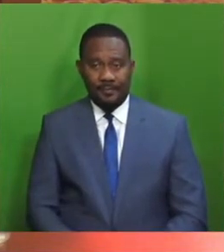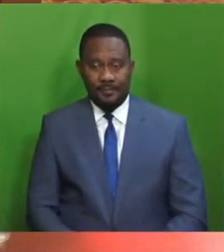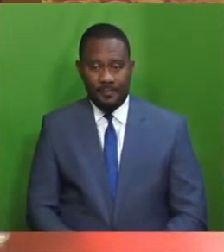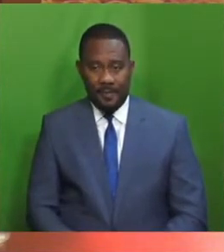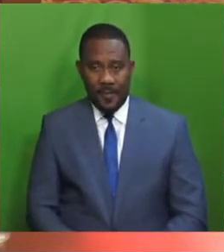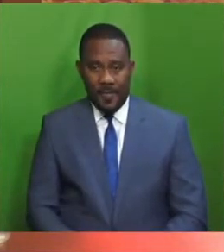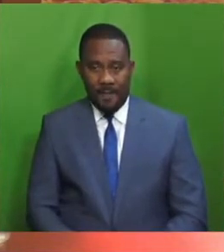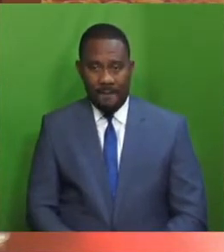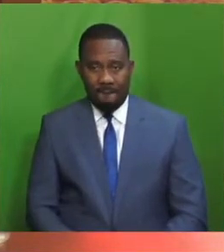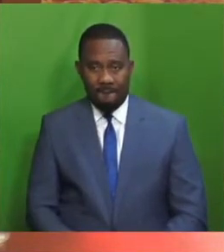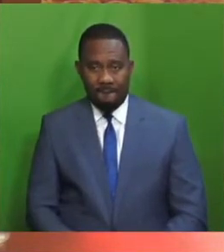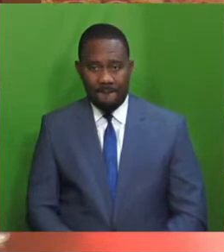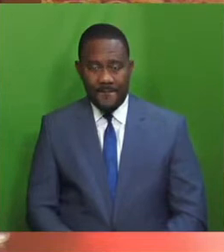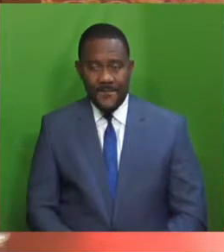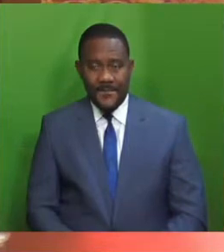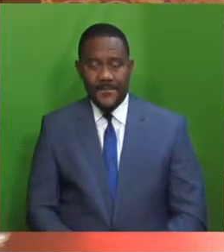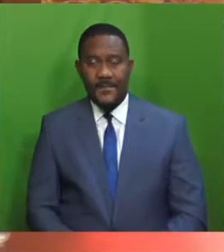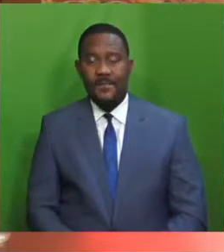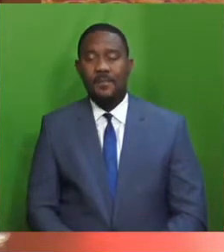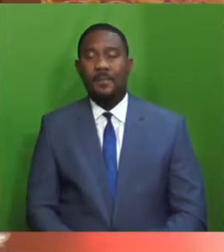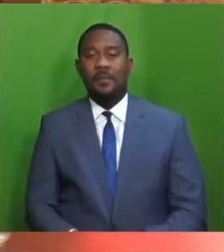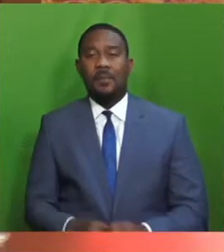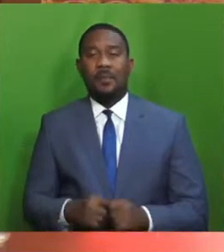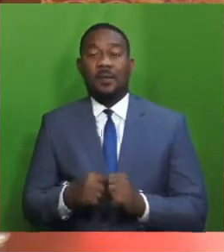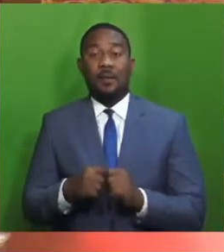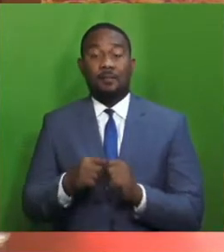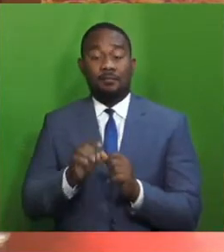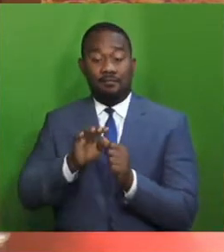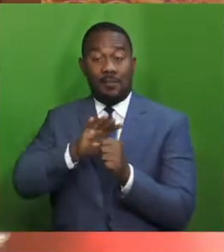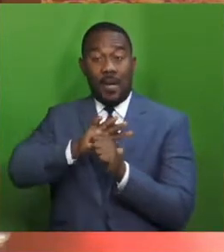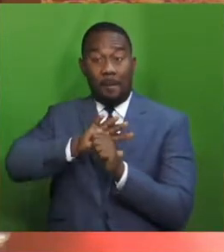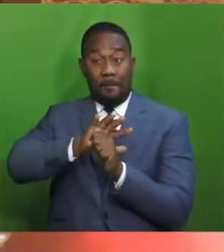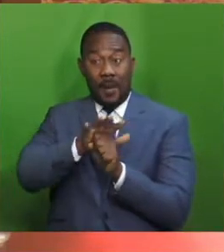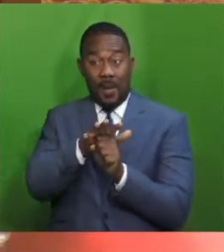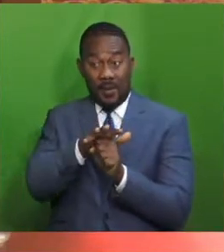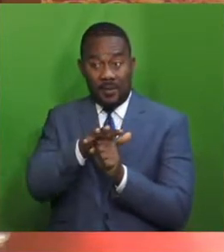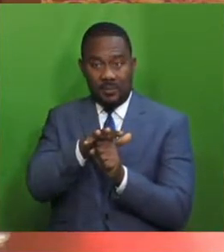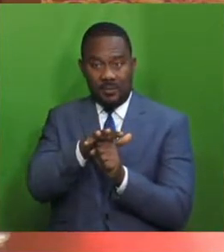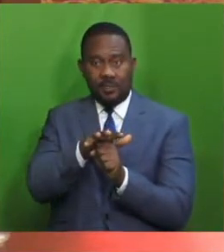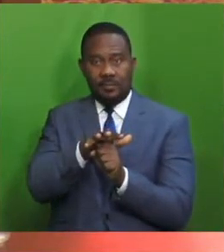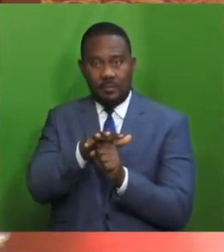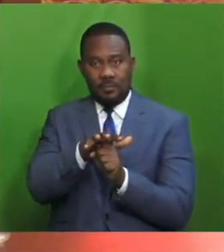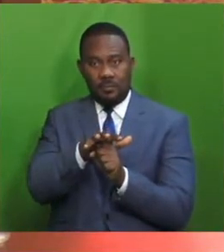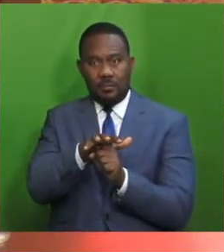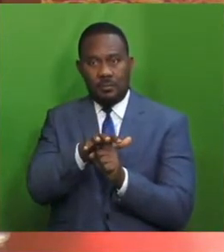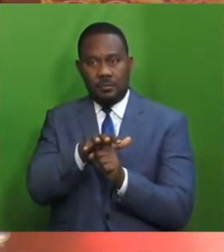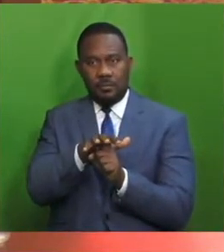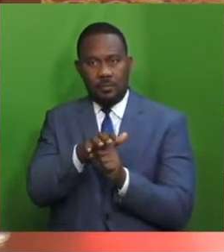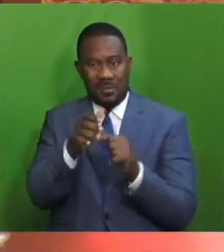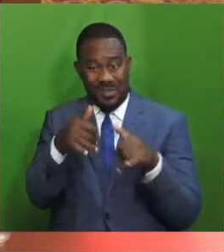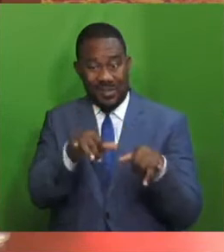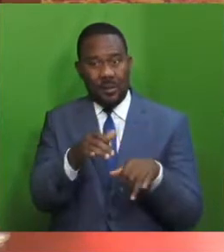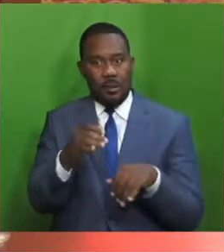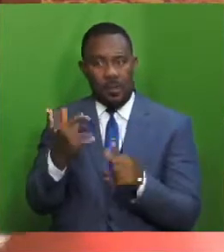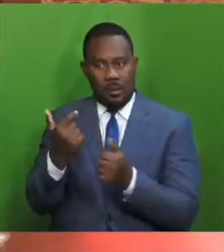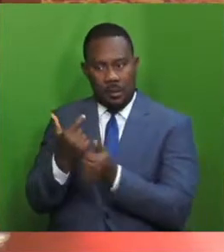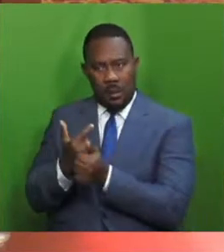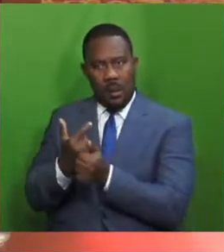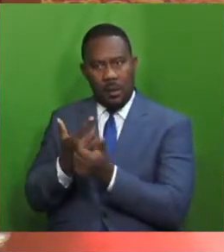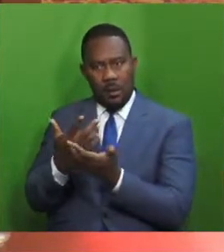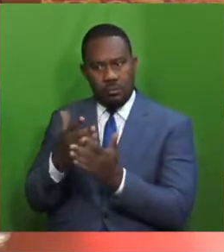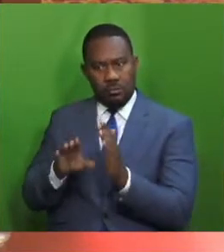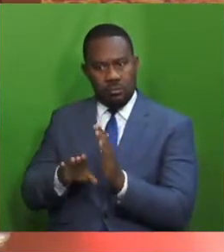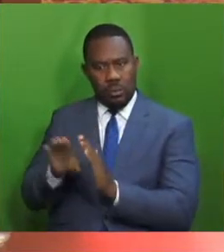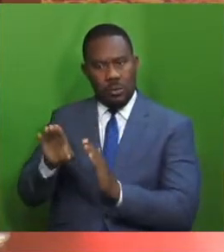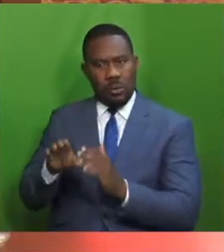in the midst of the COVID-19, Ghana was able to achieve, in the midst of the COVID-19, Ghana was still able to achieve 4